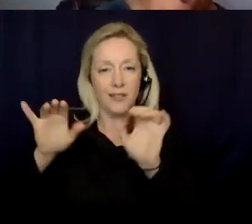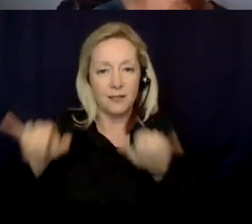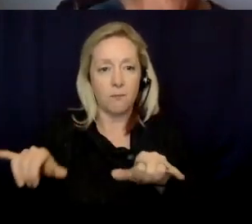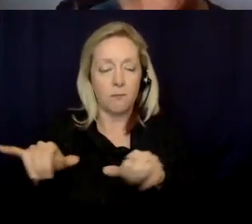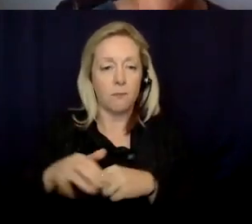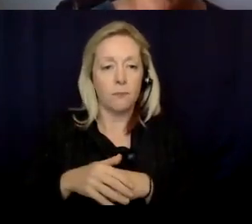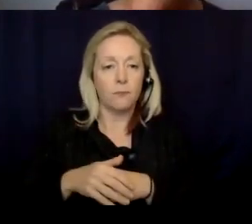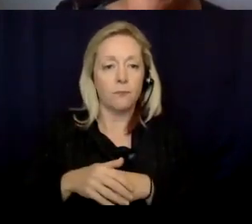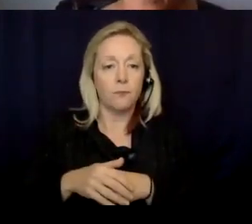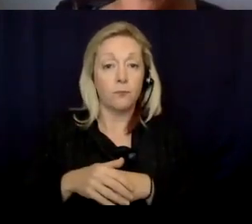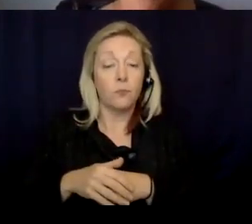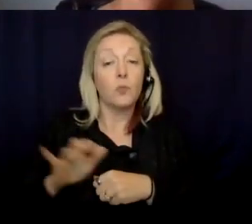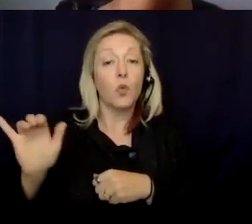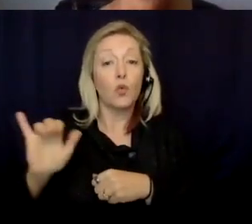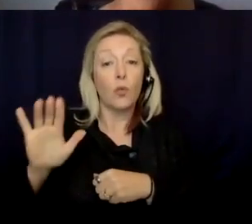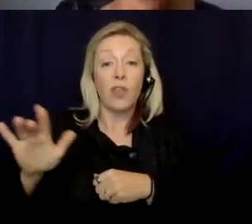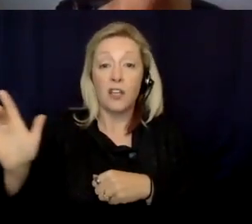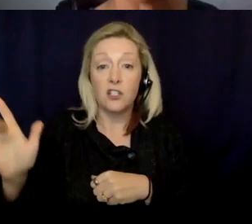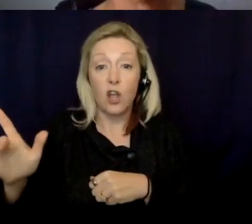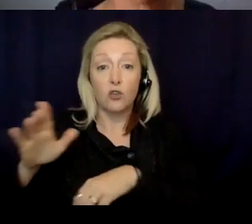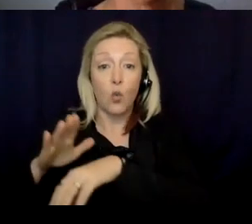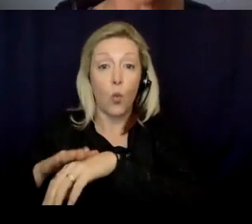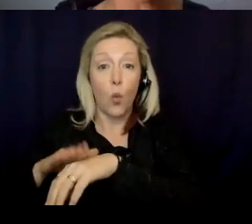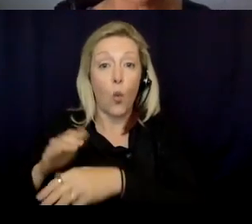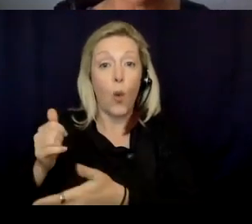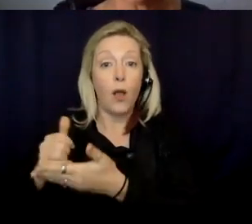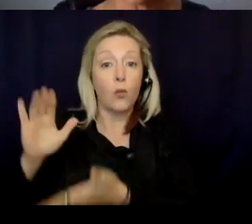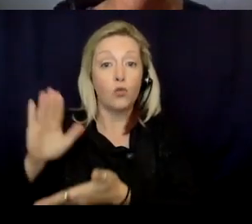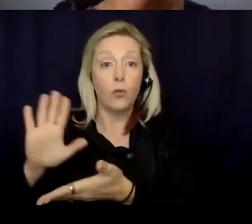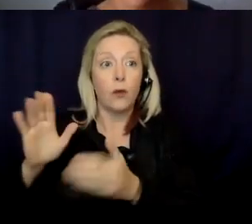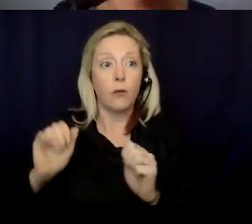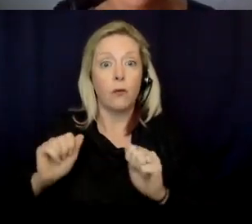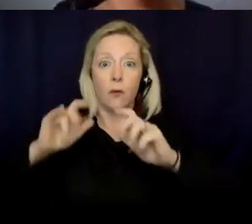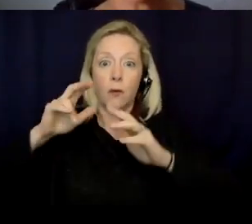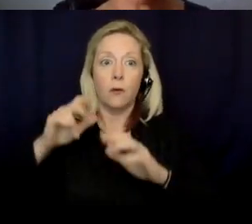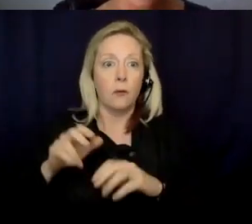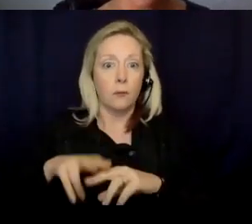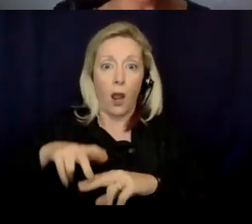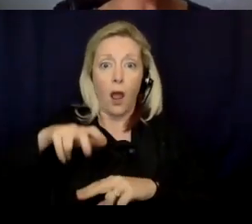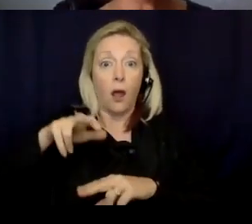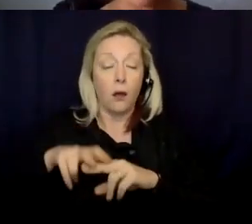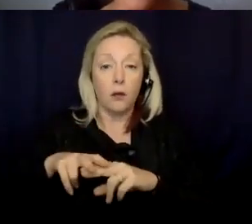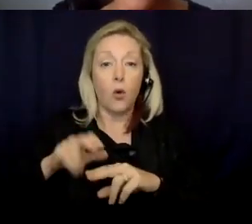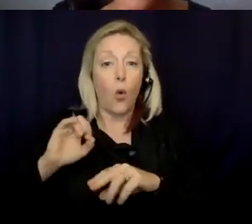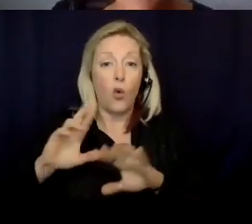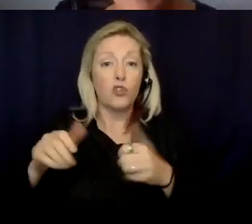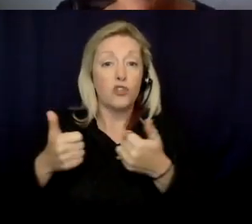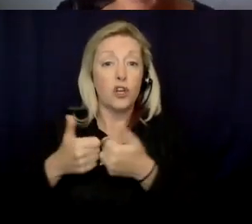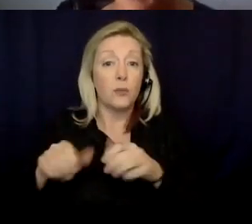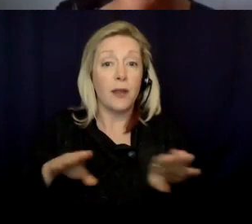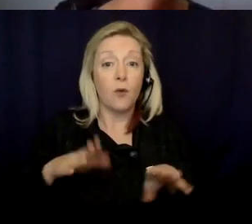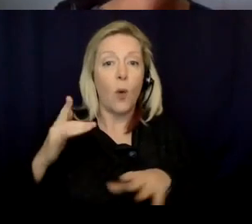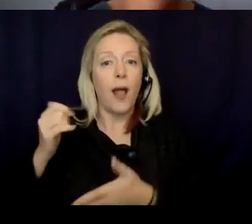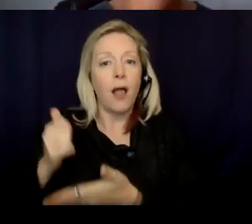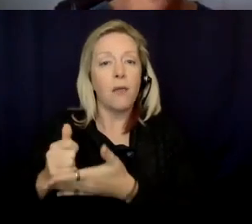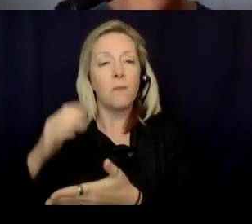also going to help reduce their startle or any challenging behaviors by helping them